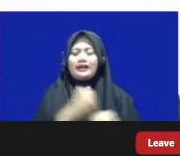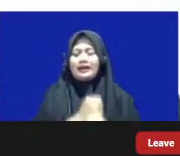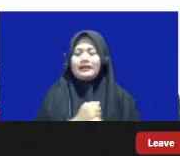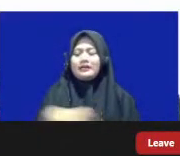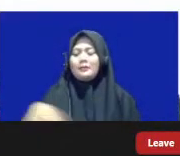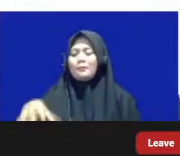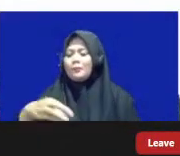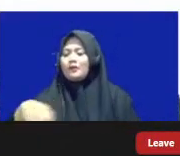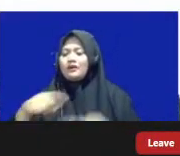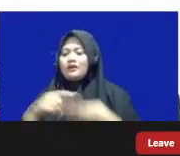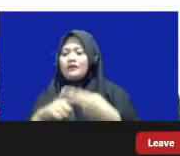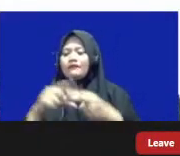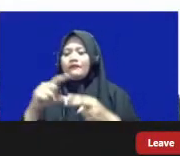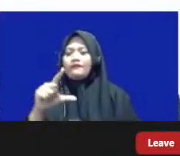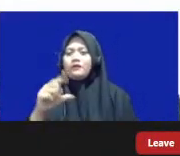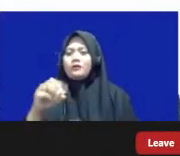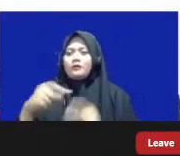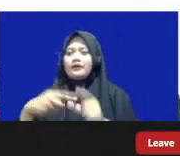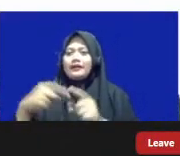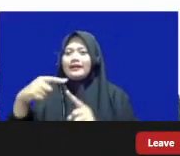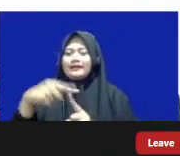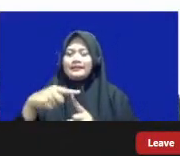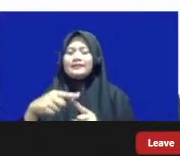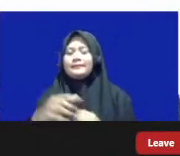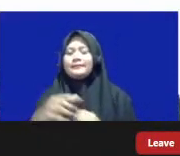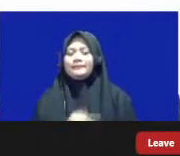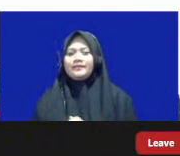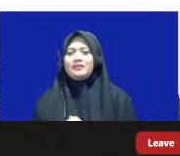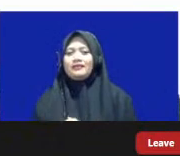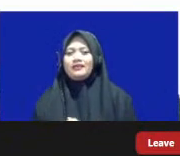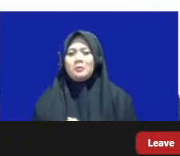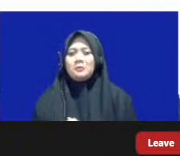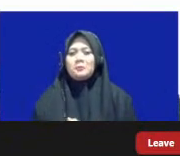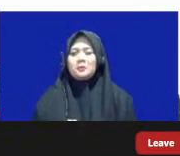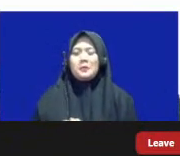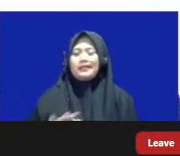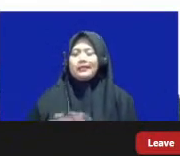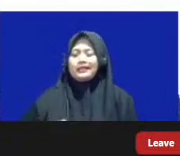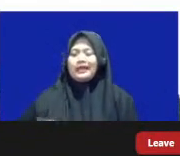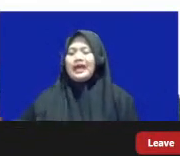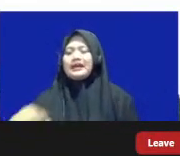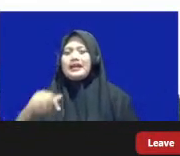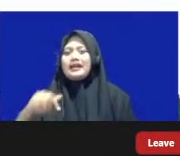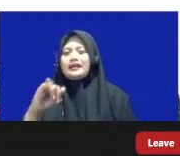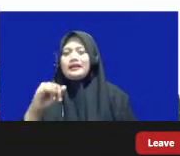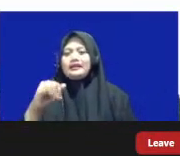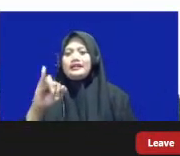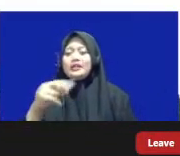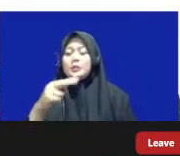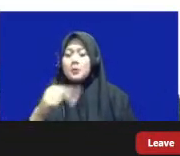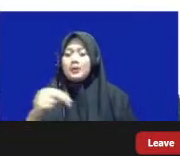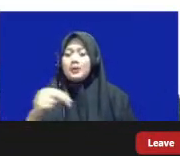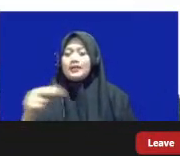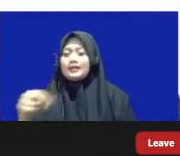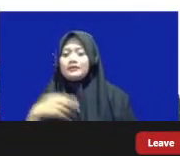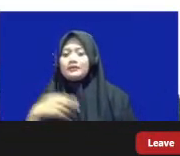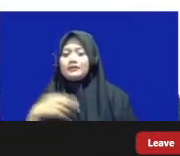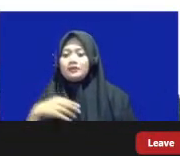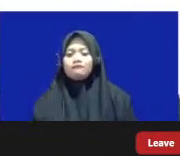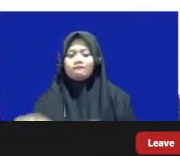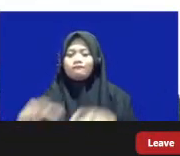Indonesia. I left Flores 3 years later, in 1991, and I'm sure